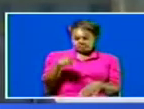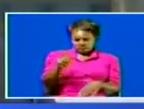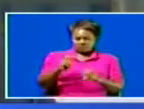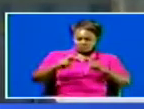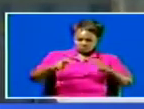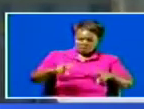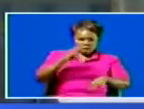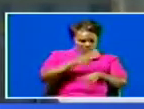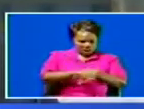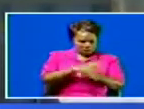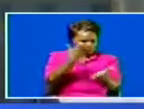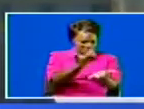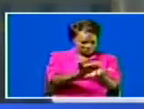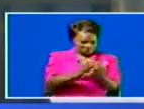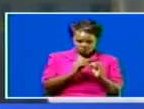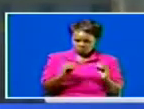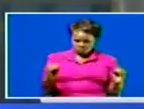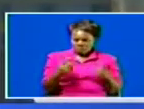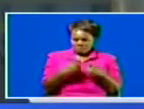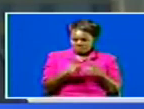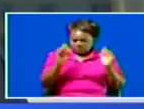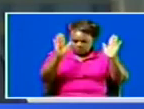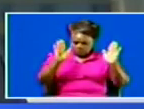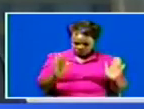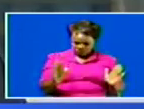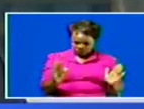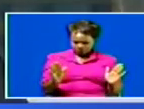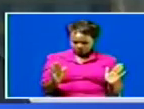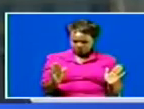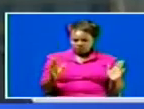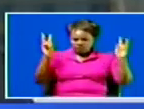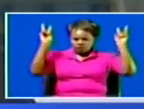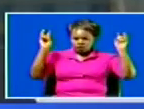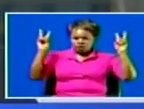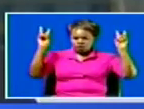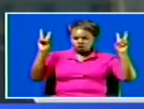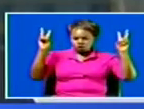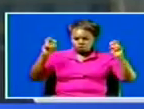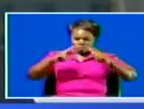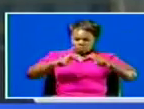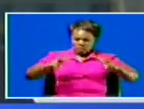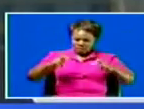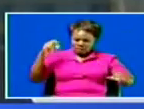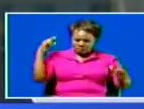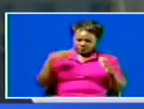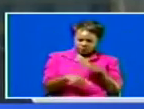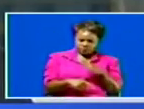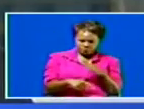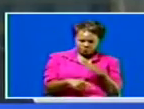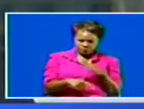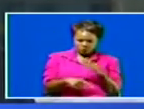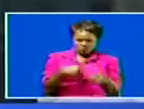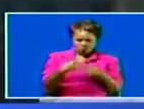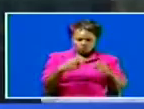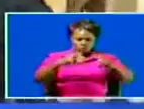far, they have not found out anything. I think the most important thing is that this matter should be thoroughly investigated, and we keep